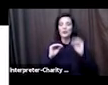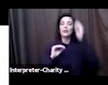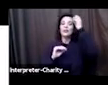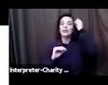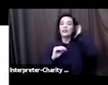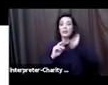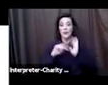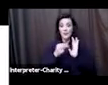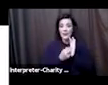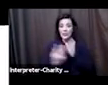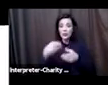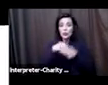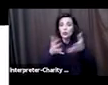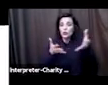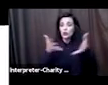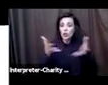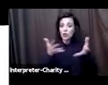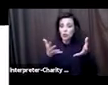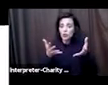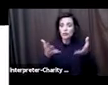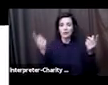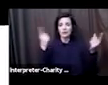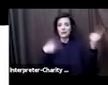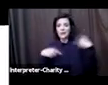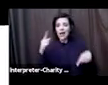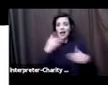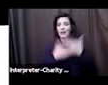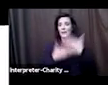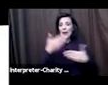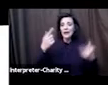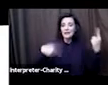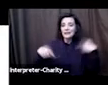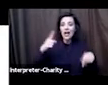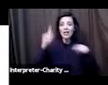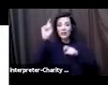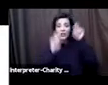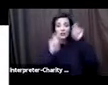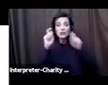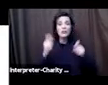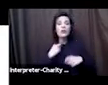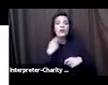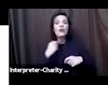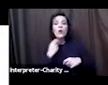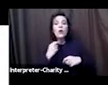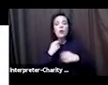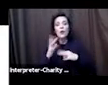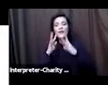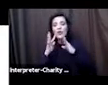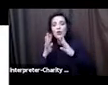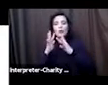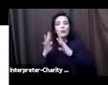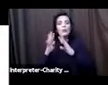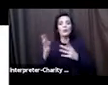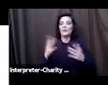going to include gestures, manual signs, any types of facial expressions, vocalizations, verbalizations, body language,